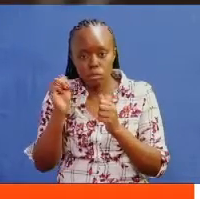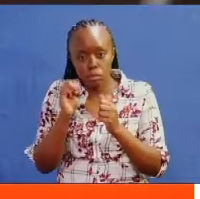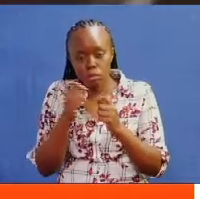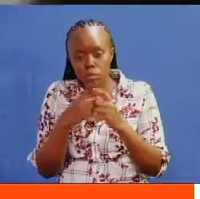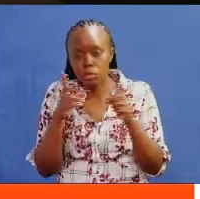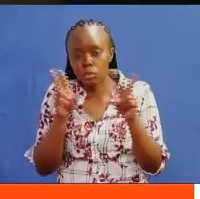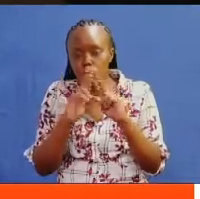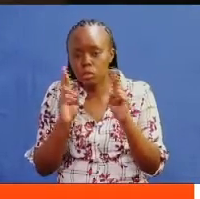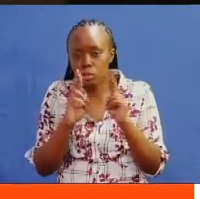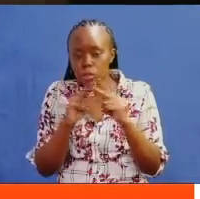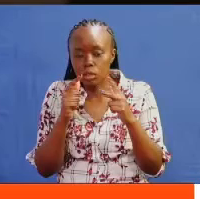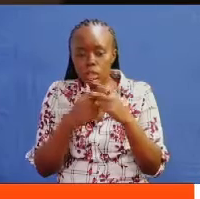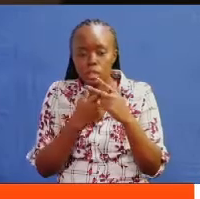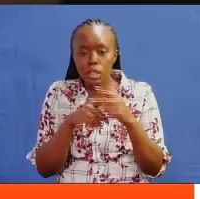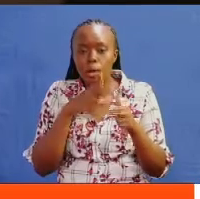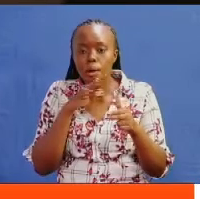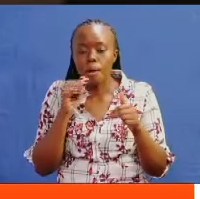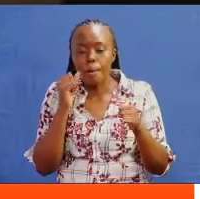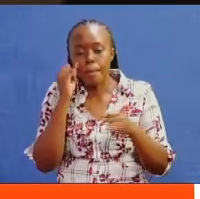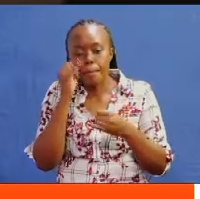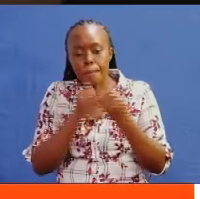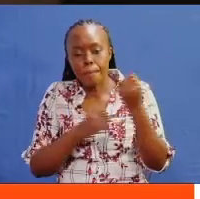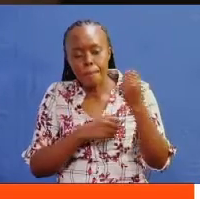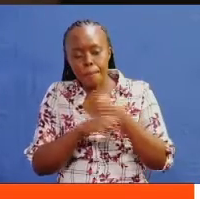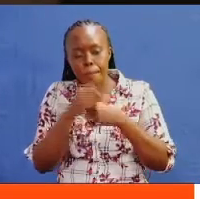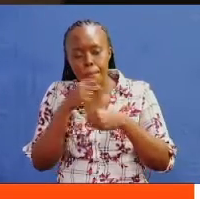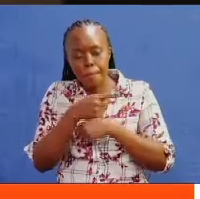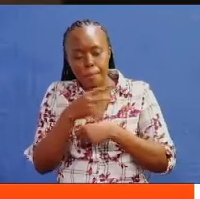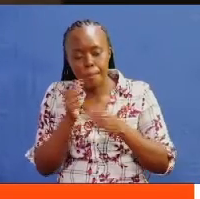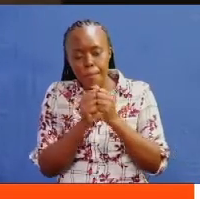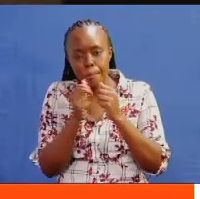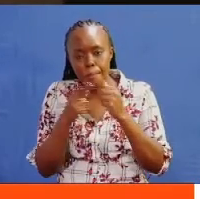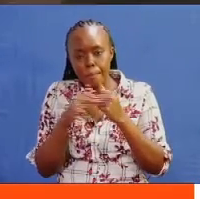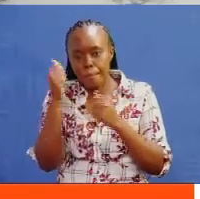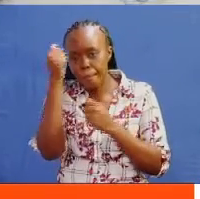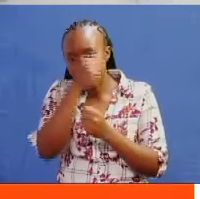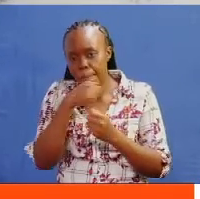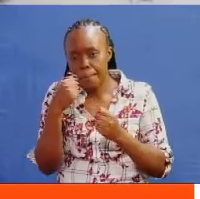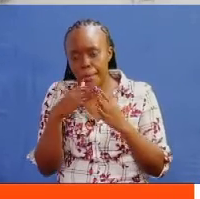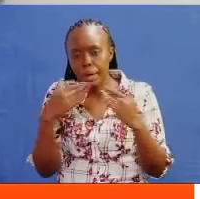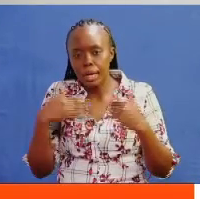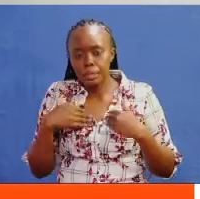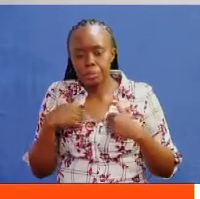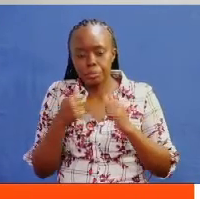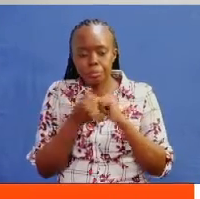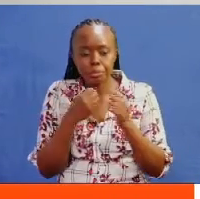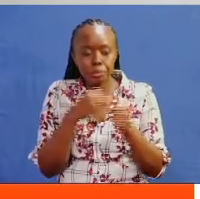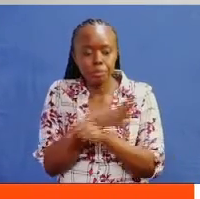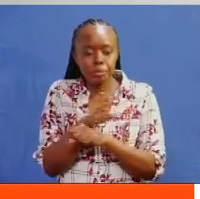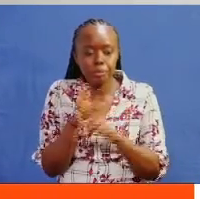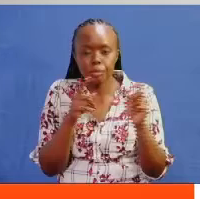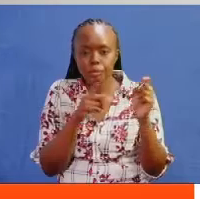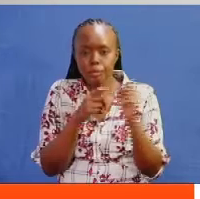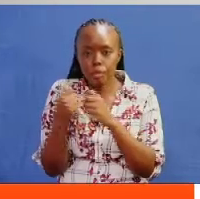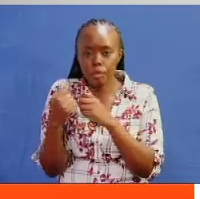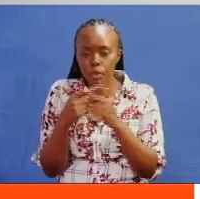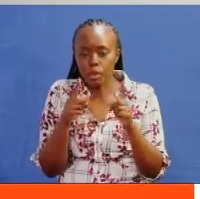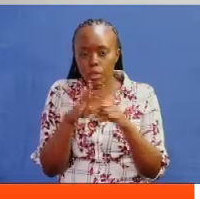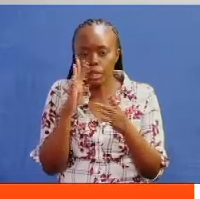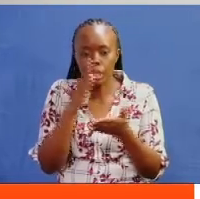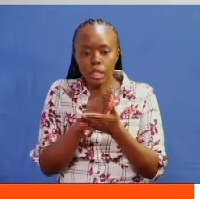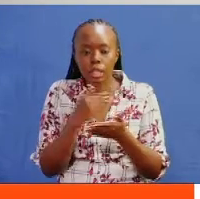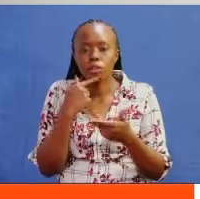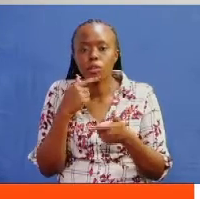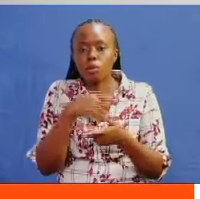to be vaccinated by December of this year. Africa risks having COVID-19 strain resistance to all